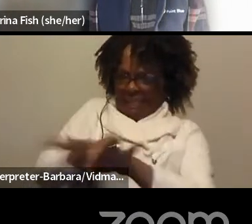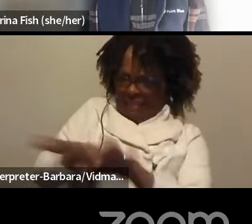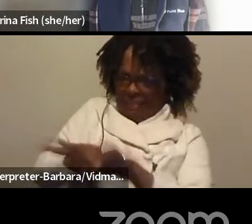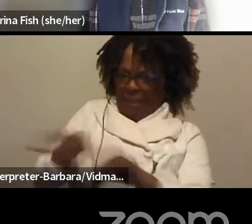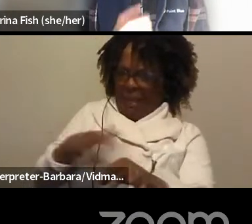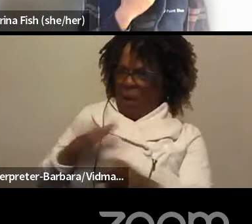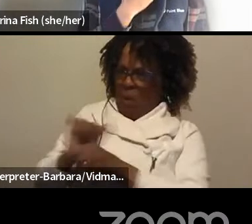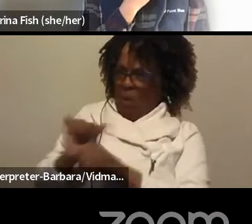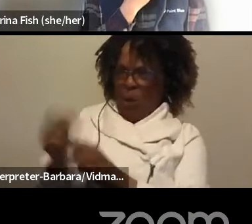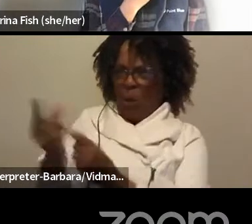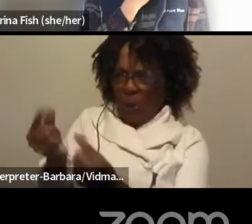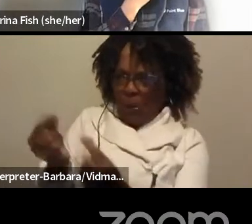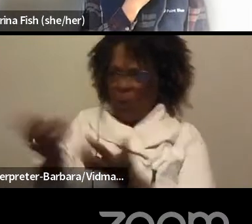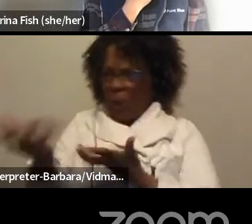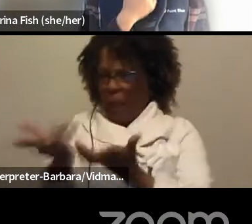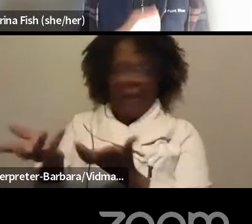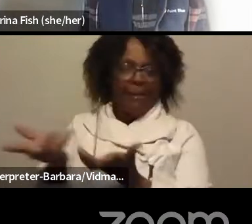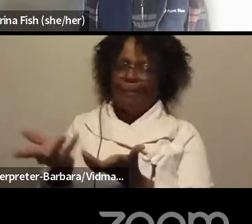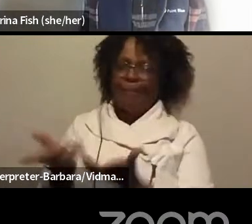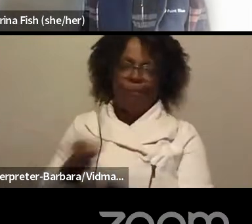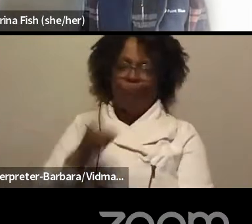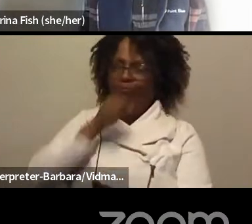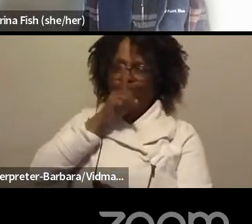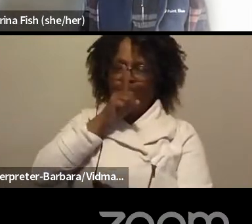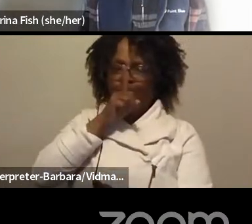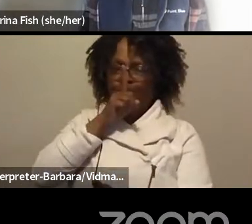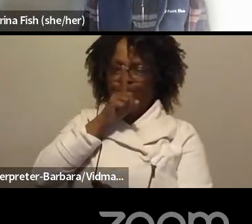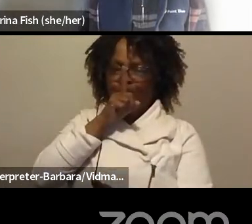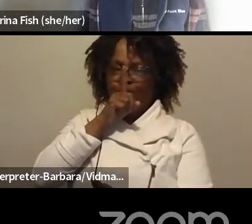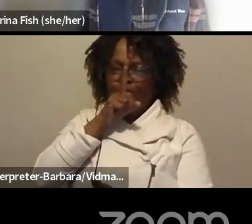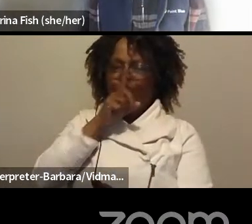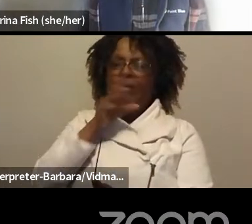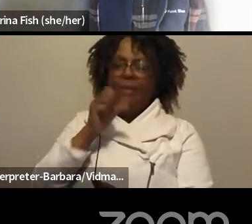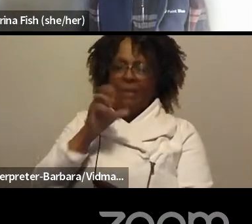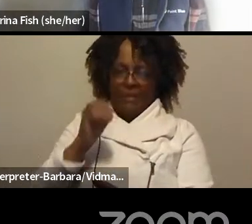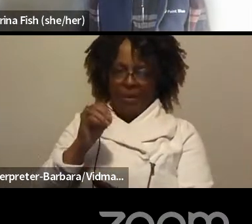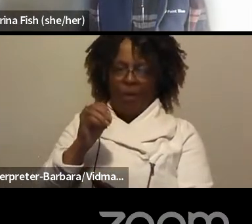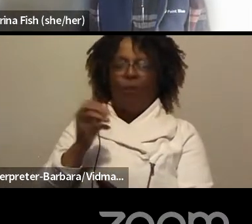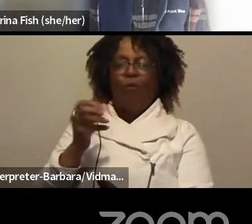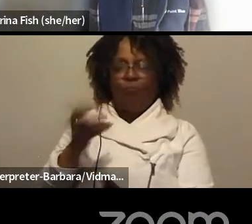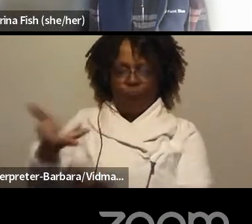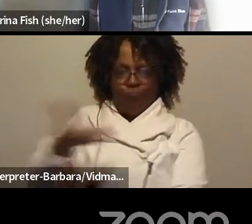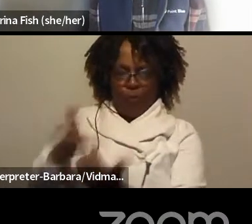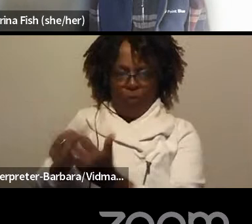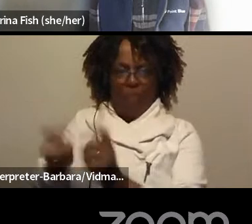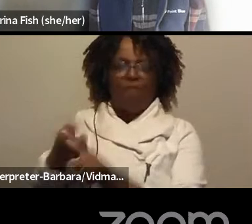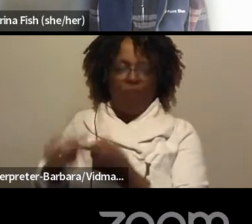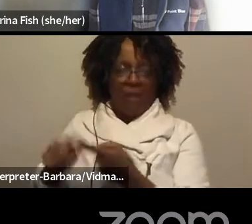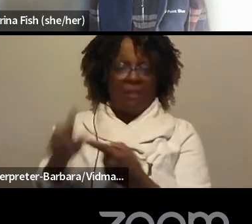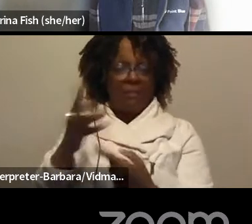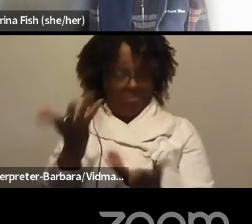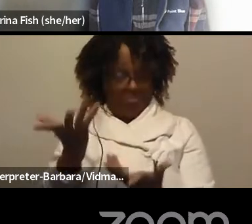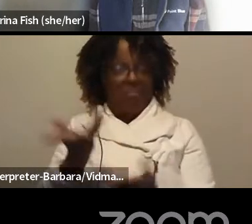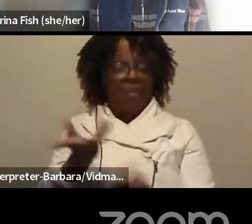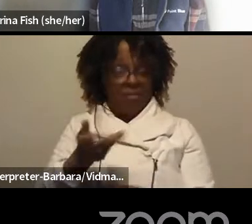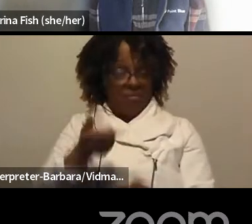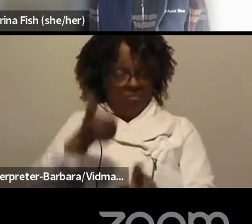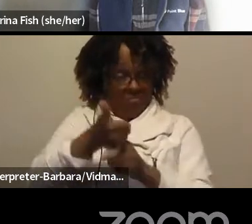now. So self-care is really important. And last we have Demarcus.